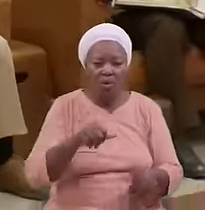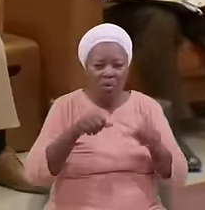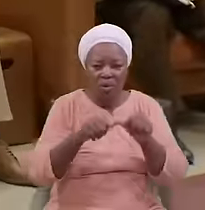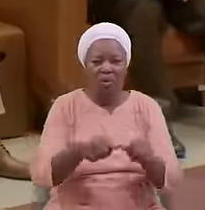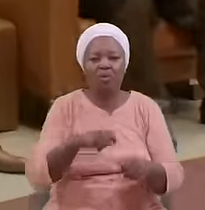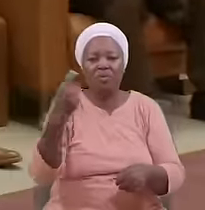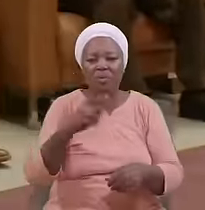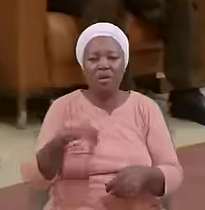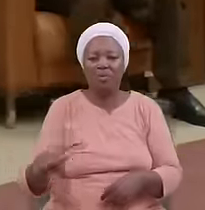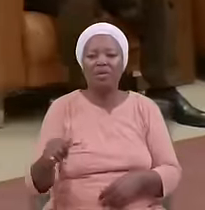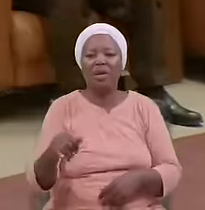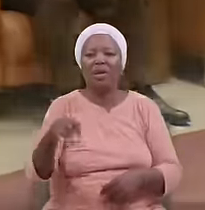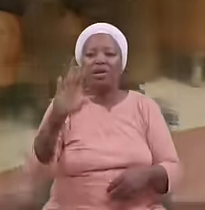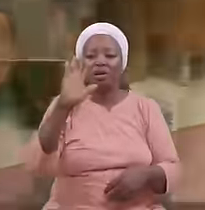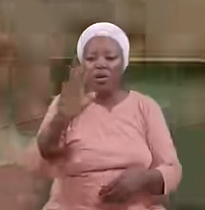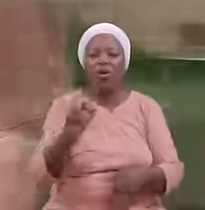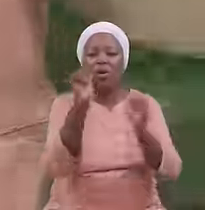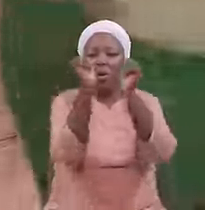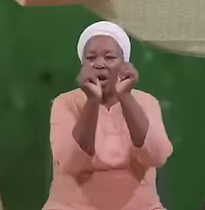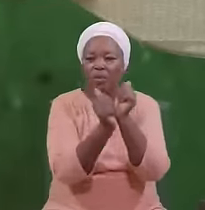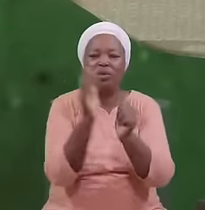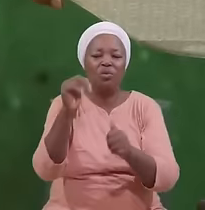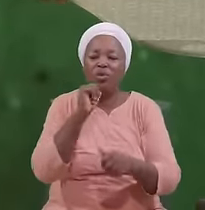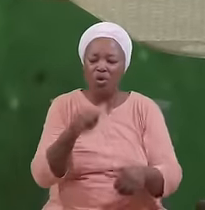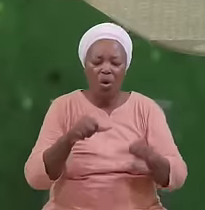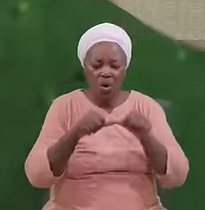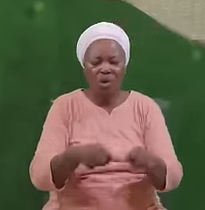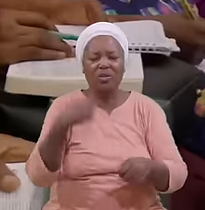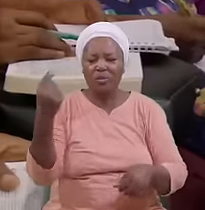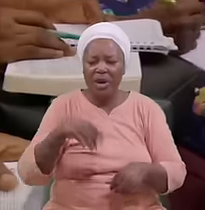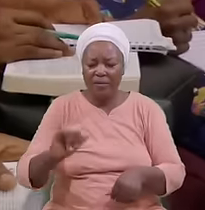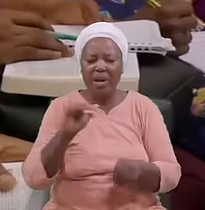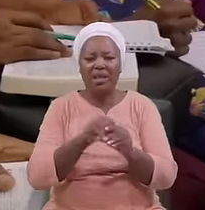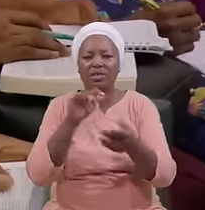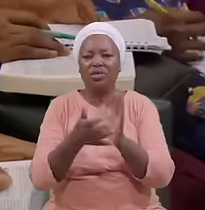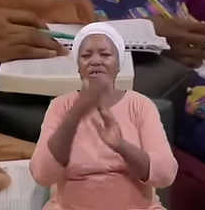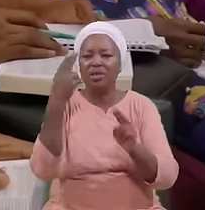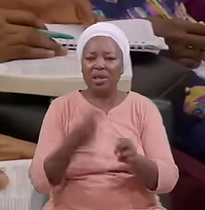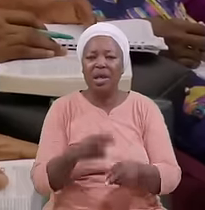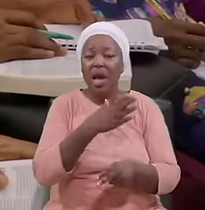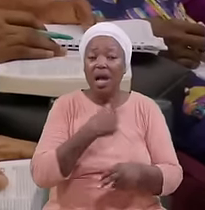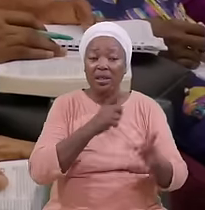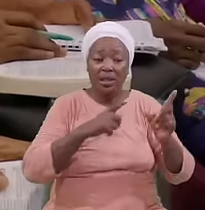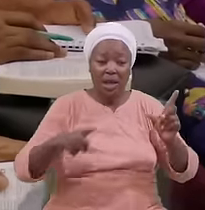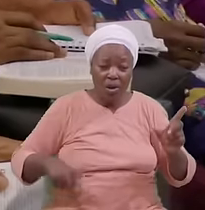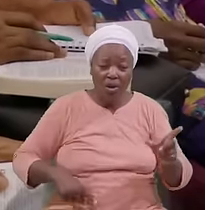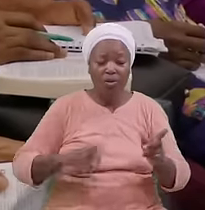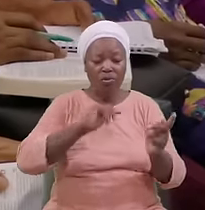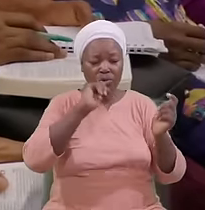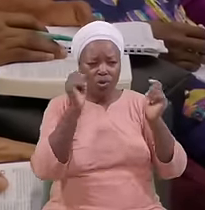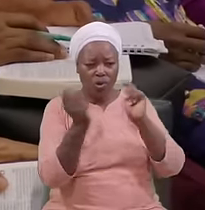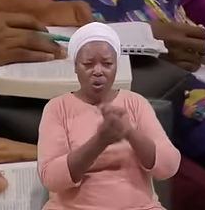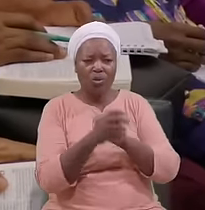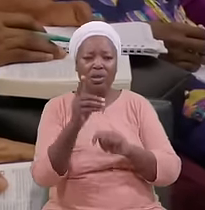continue forever. Your captivity will not continue forever. And the Lord turned